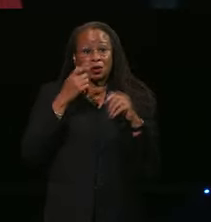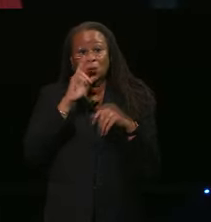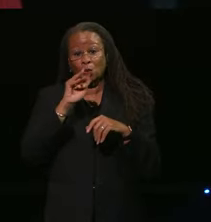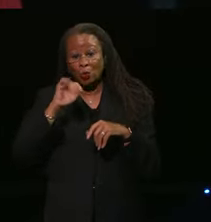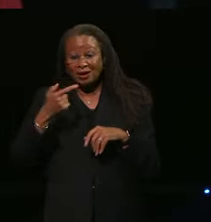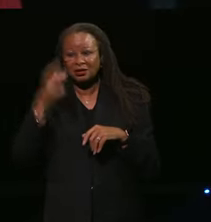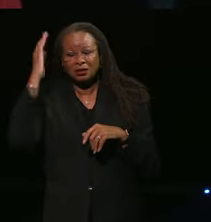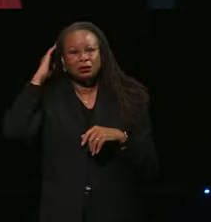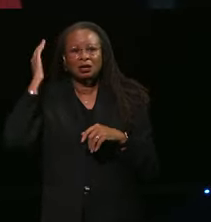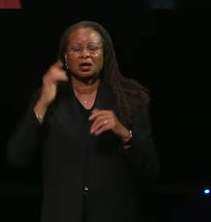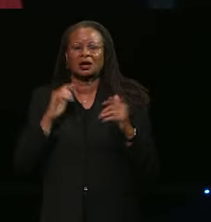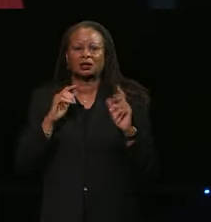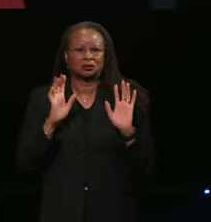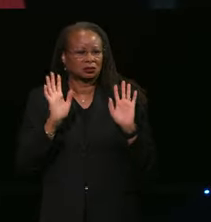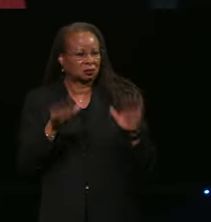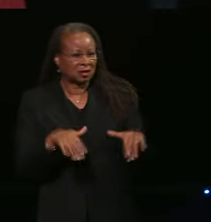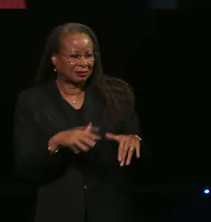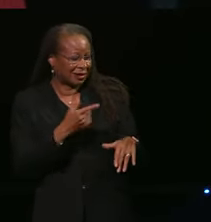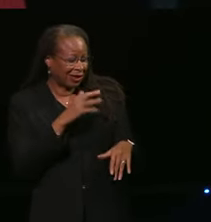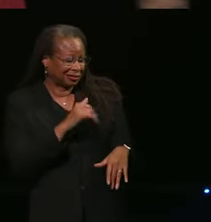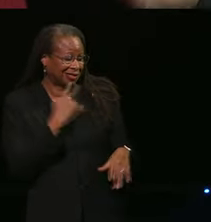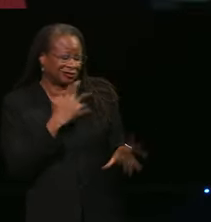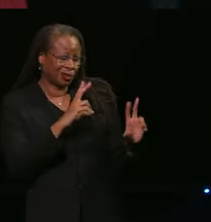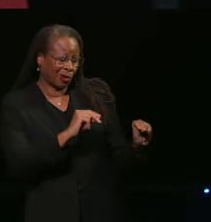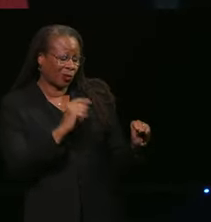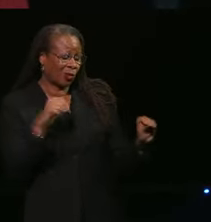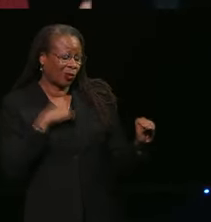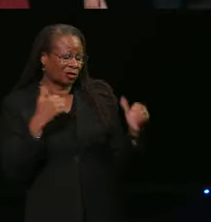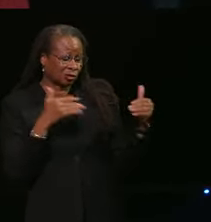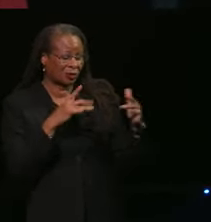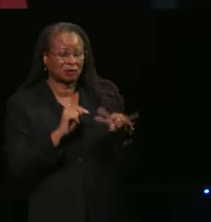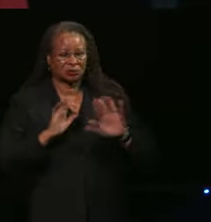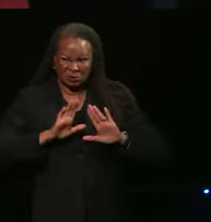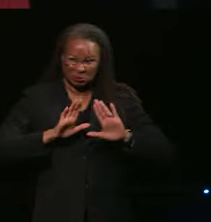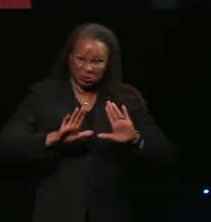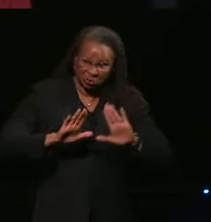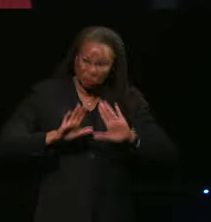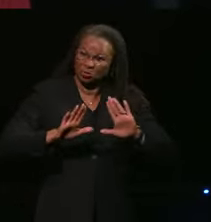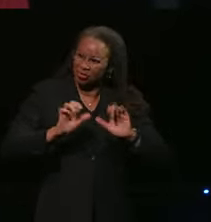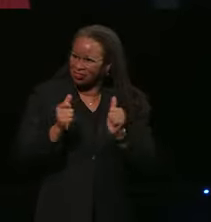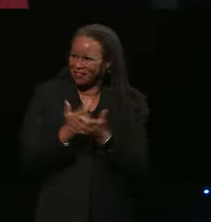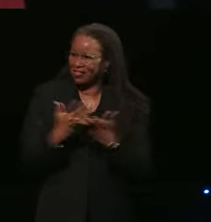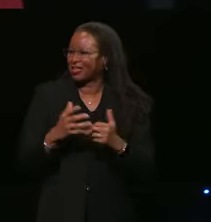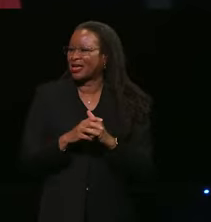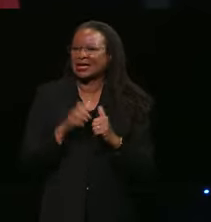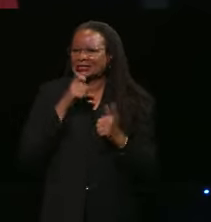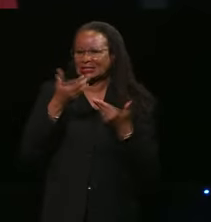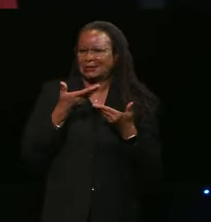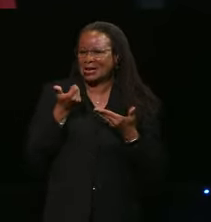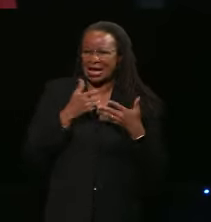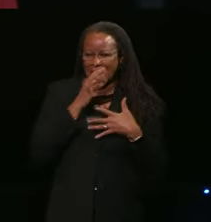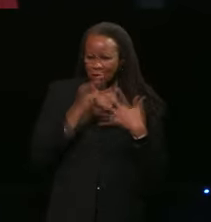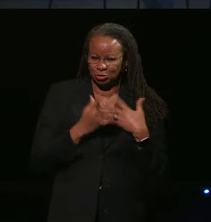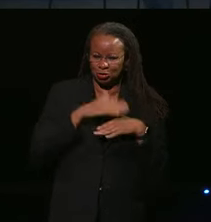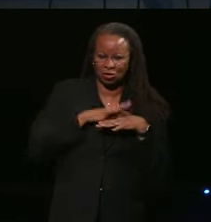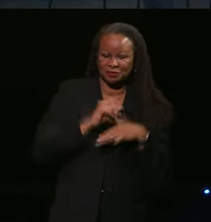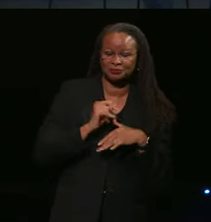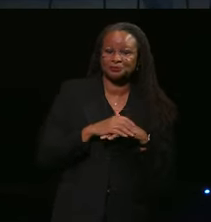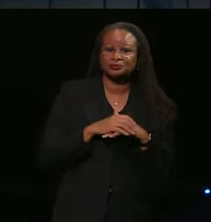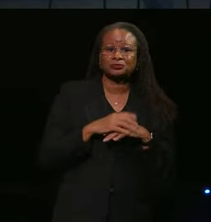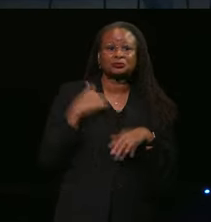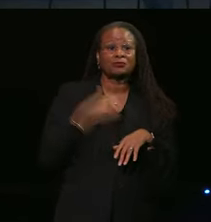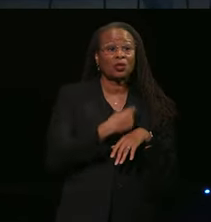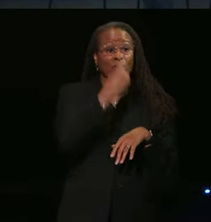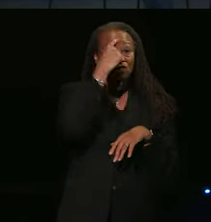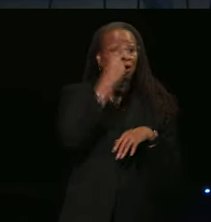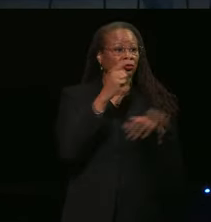said, no, come on, we're doing it. So we pushed everything. Yes. He didn't give me any options on it. And we thought,